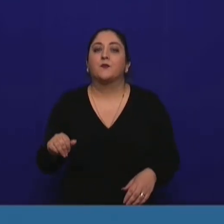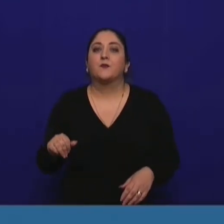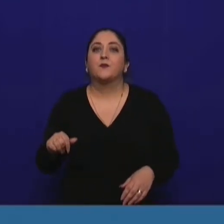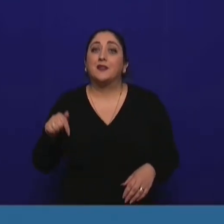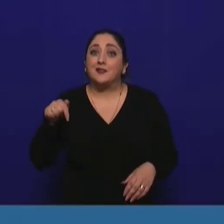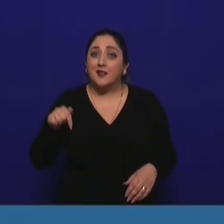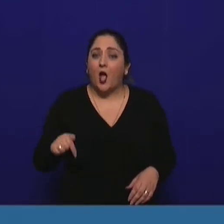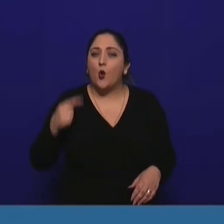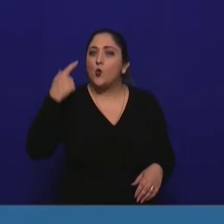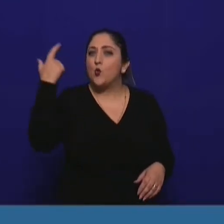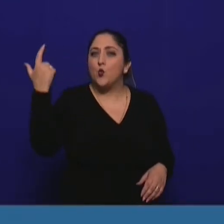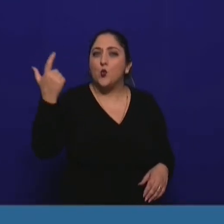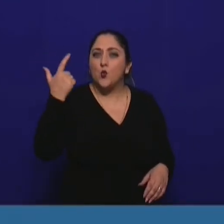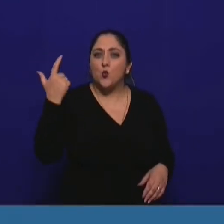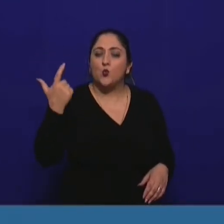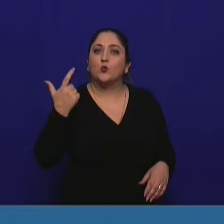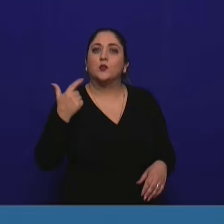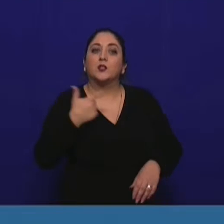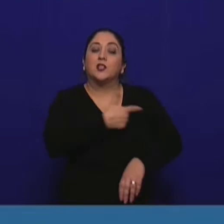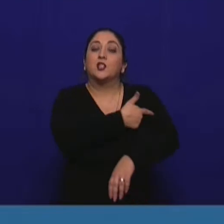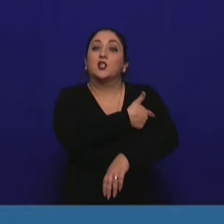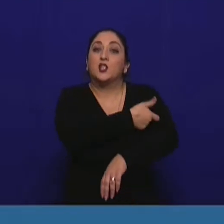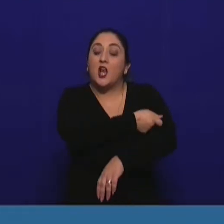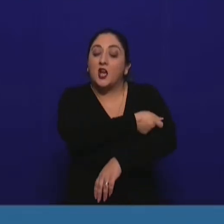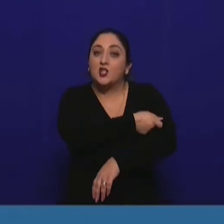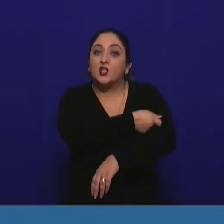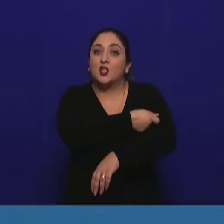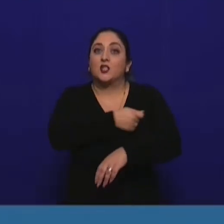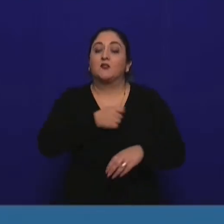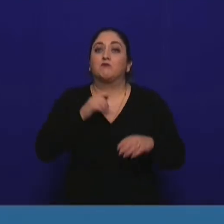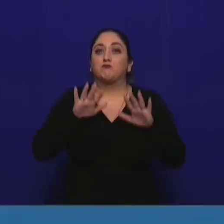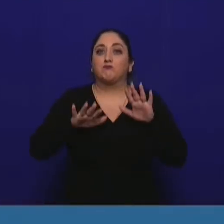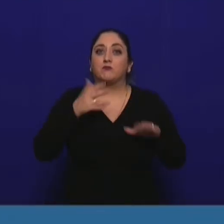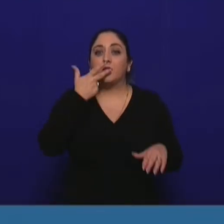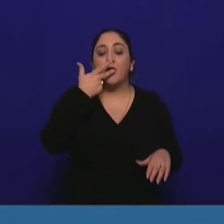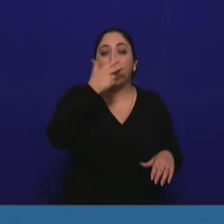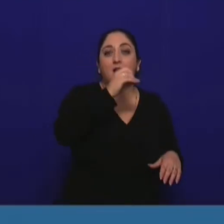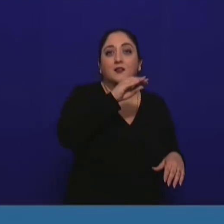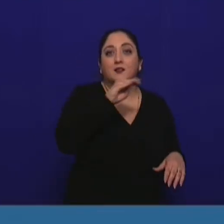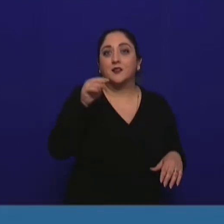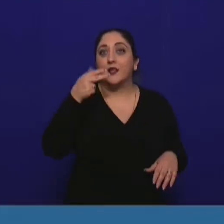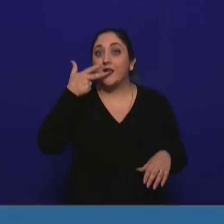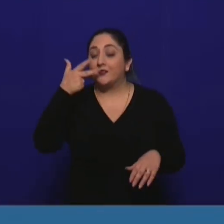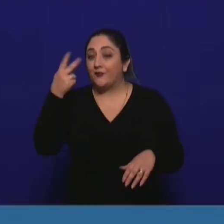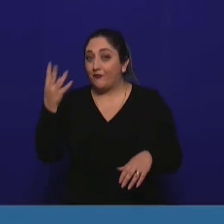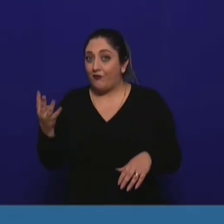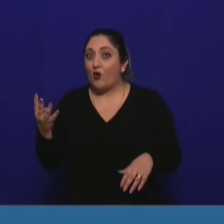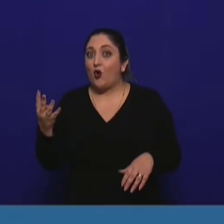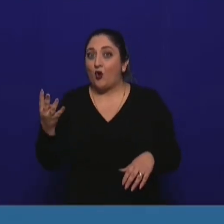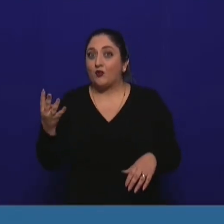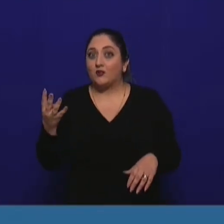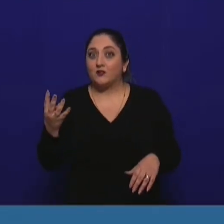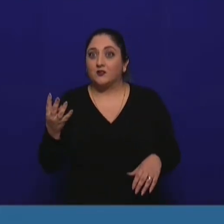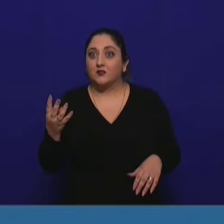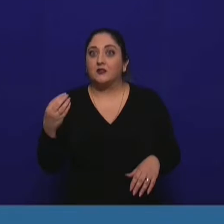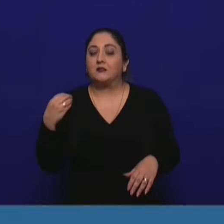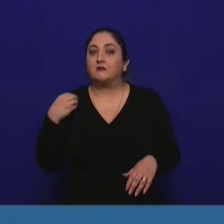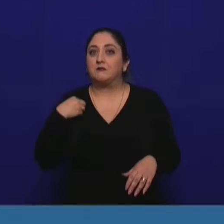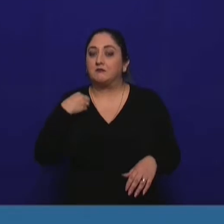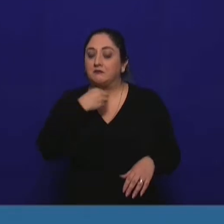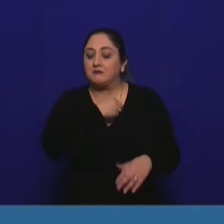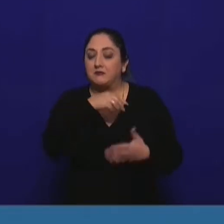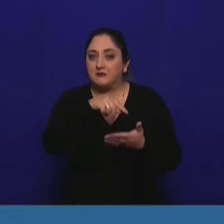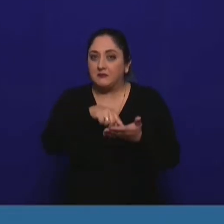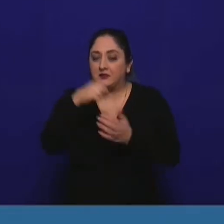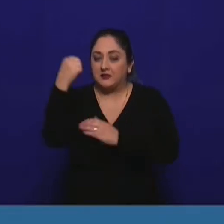are currently still ongoing with the vaccination of people who are aged between 80 to 84 in our health centers and our community clinics.